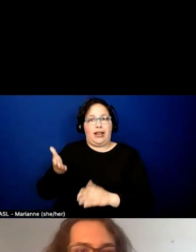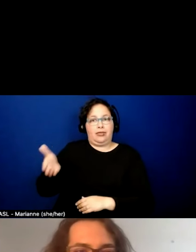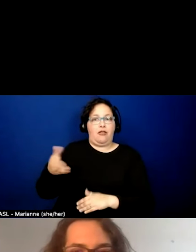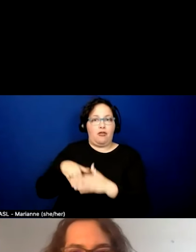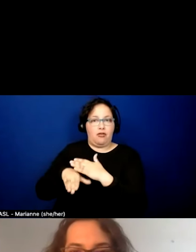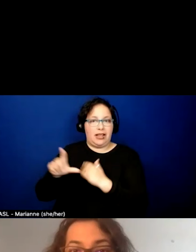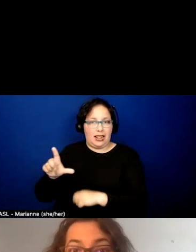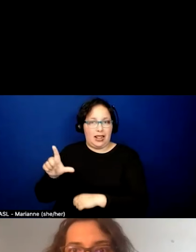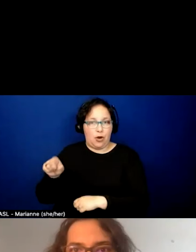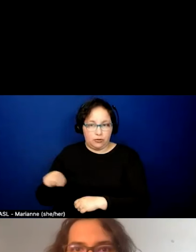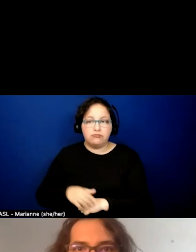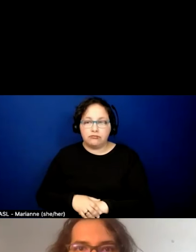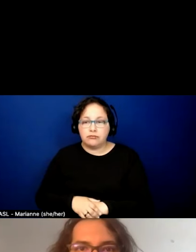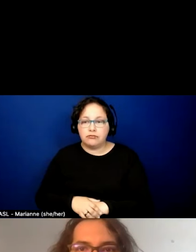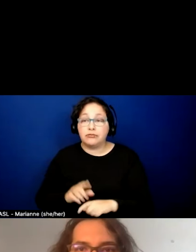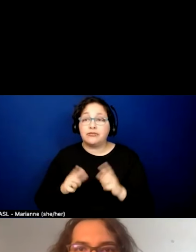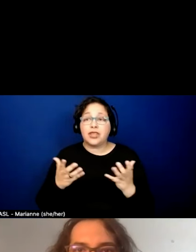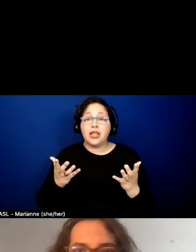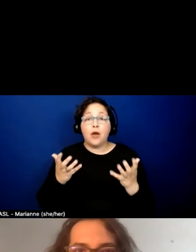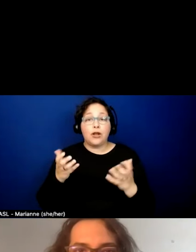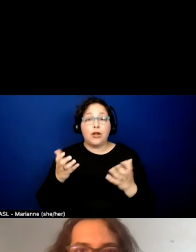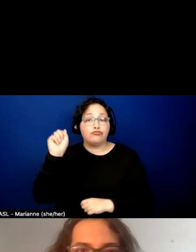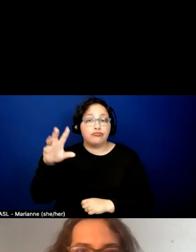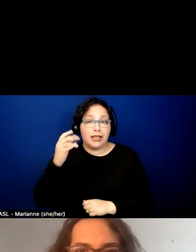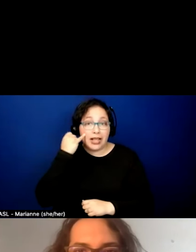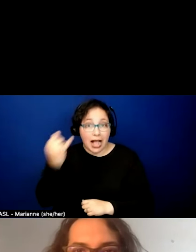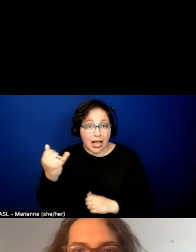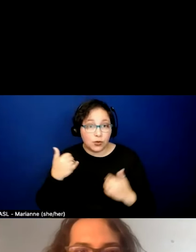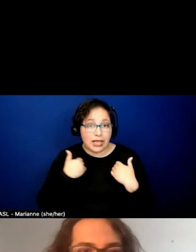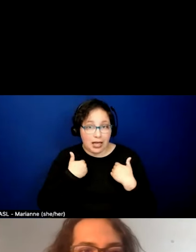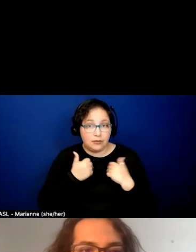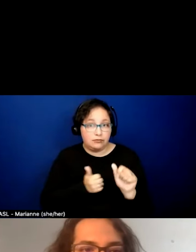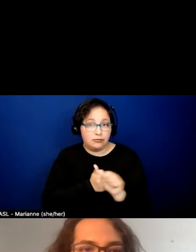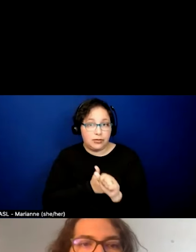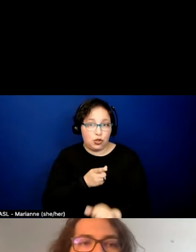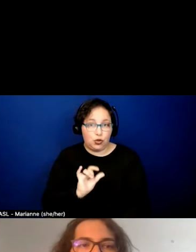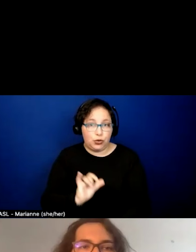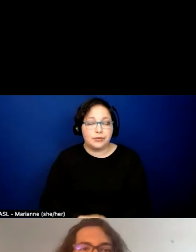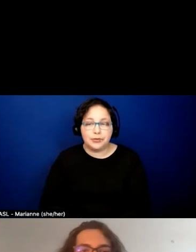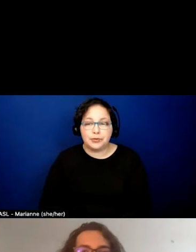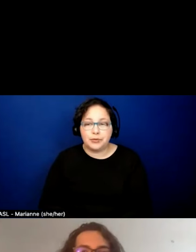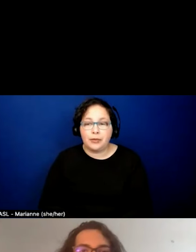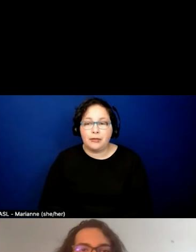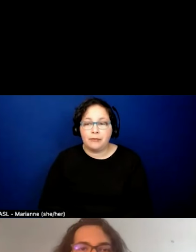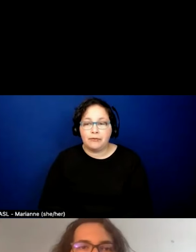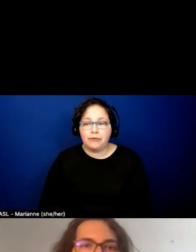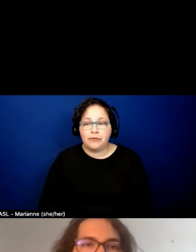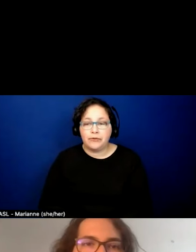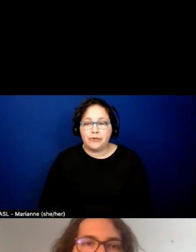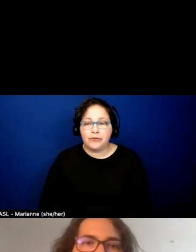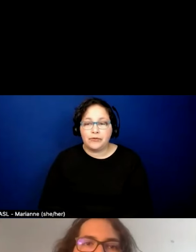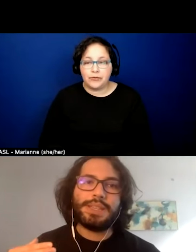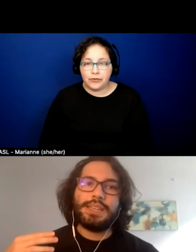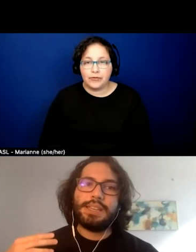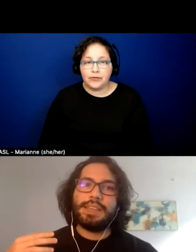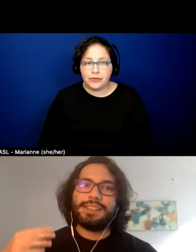bit more about kind of like the ideas that we had behind this. So I think a huge part of